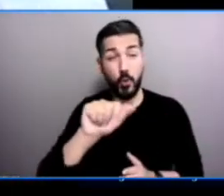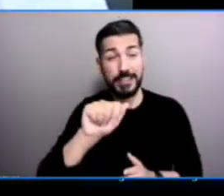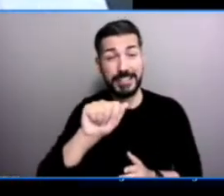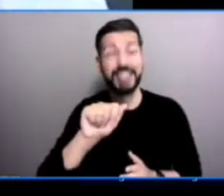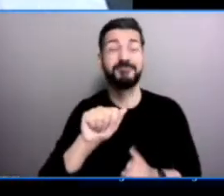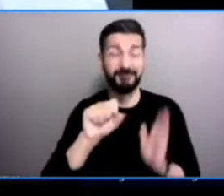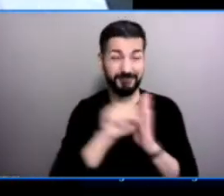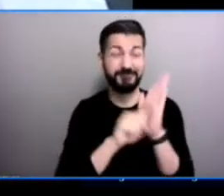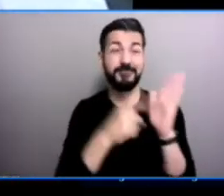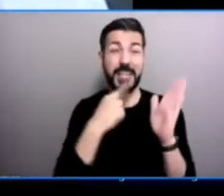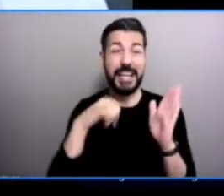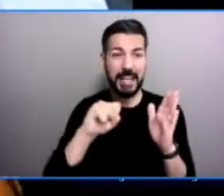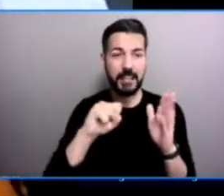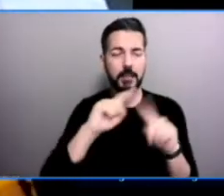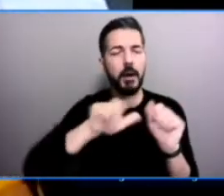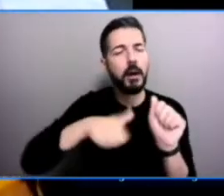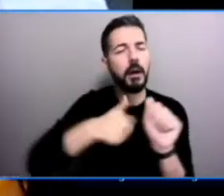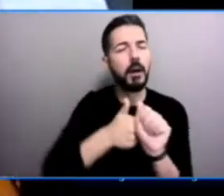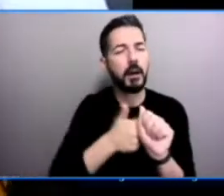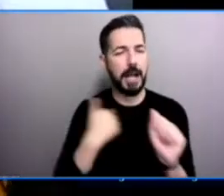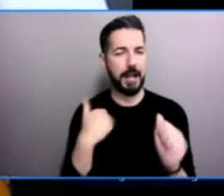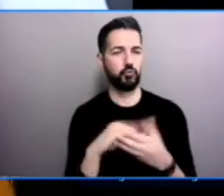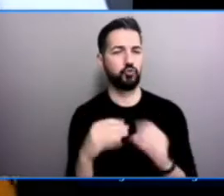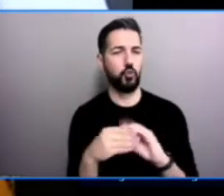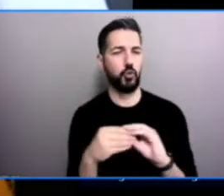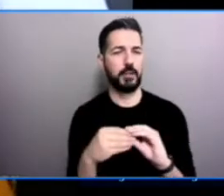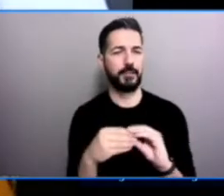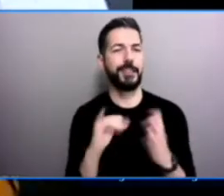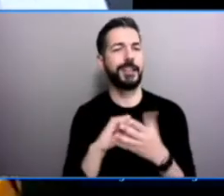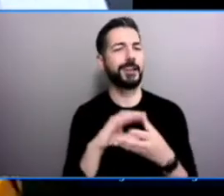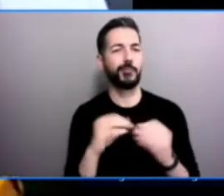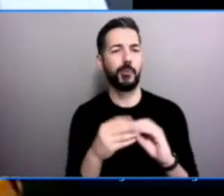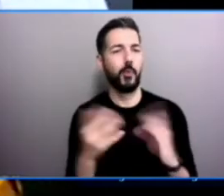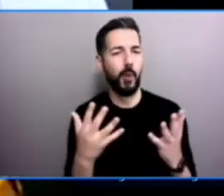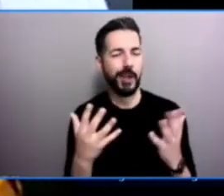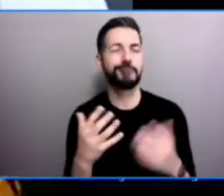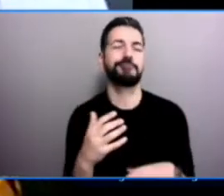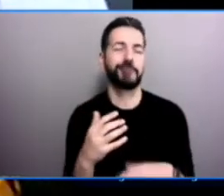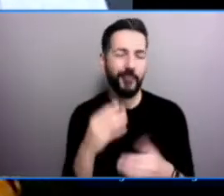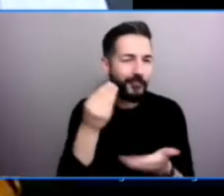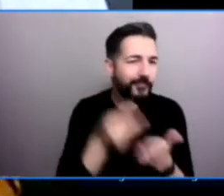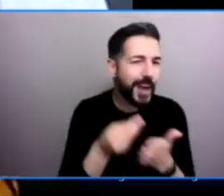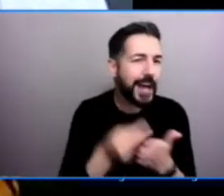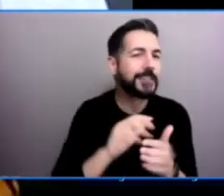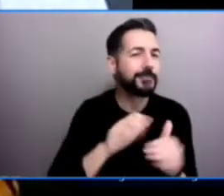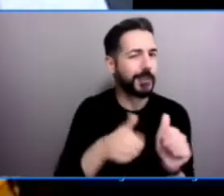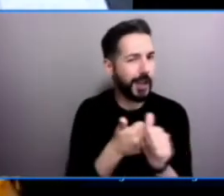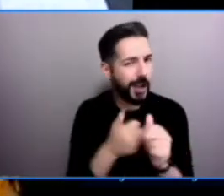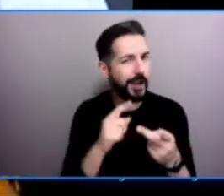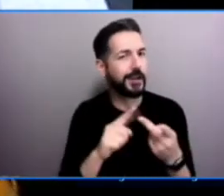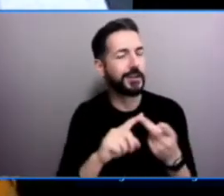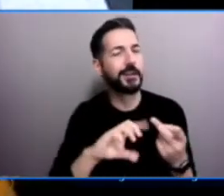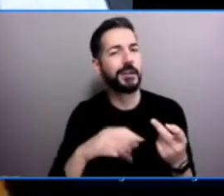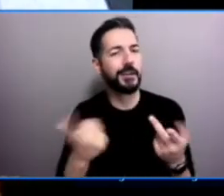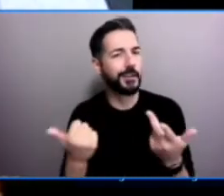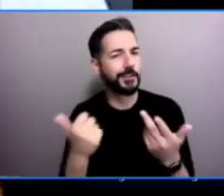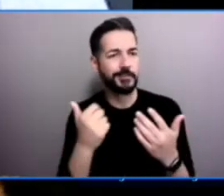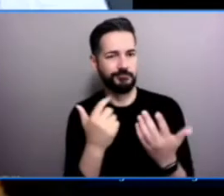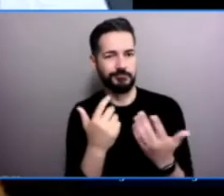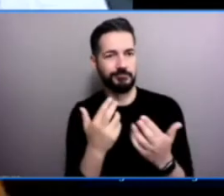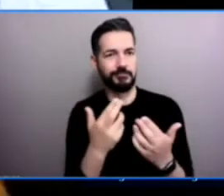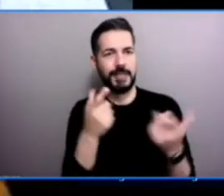investing in us. I have so many friends who were involved in what was going on in Georgia, and really proud of them. Also very angry because I have been